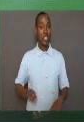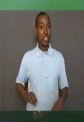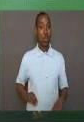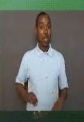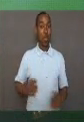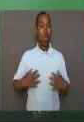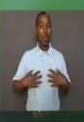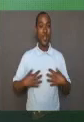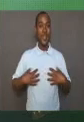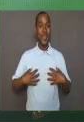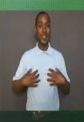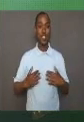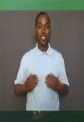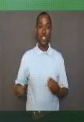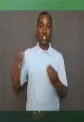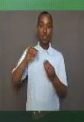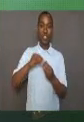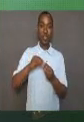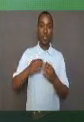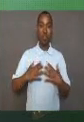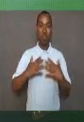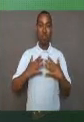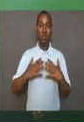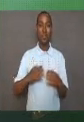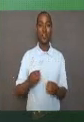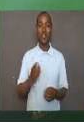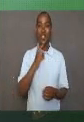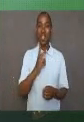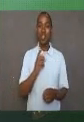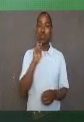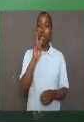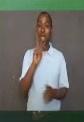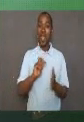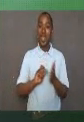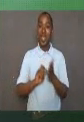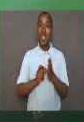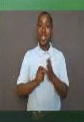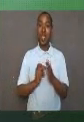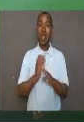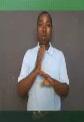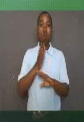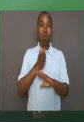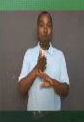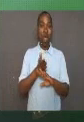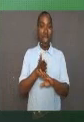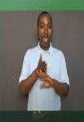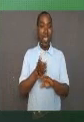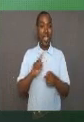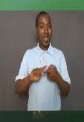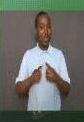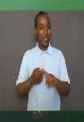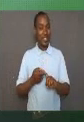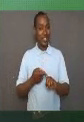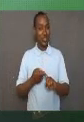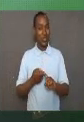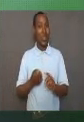chest rises. After 1 minute, trade places with your partner and